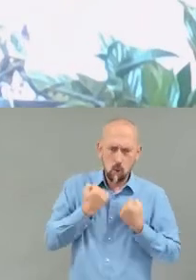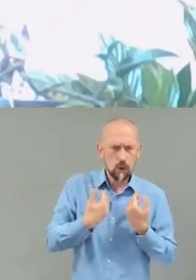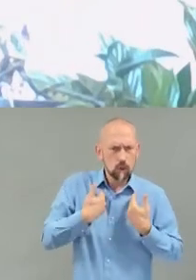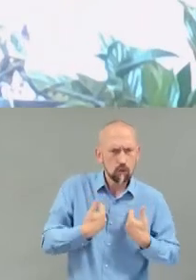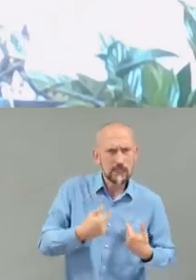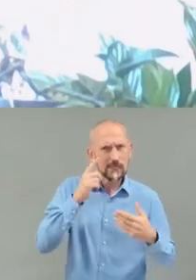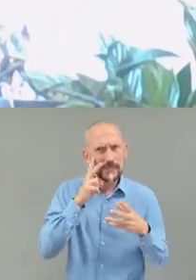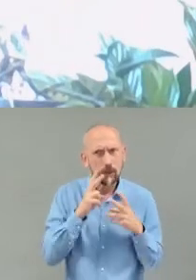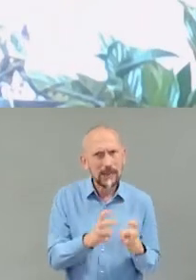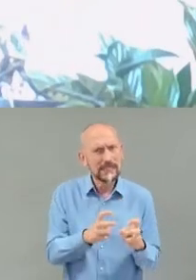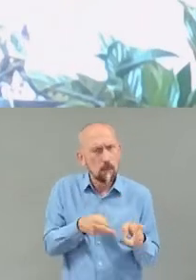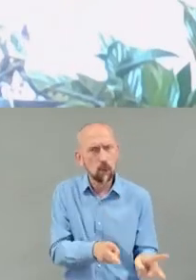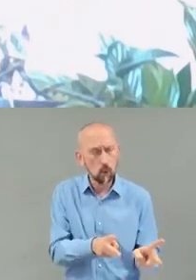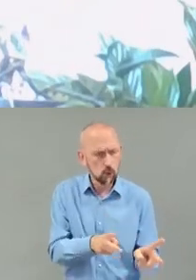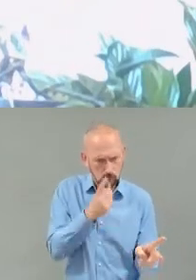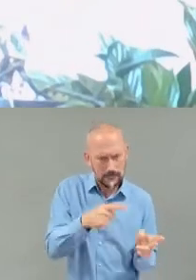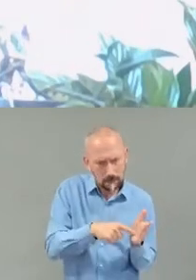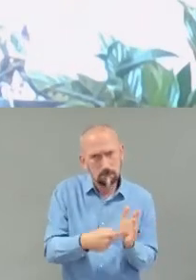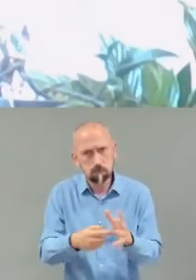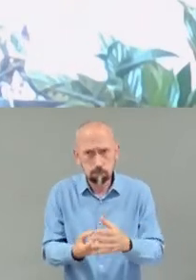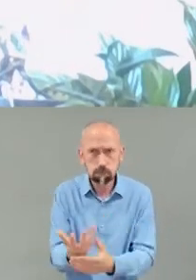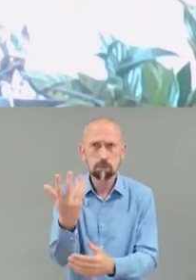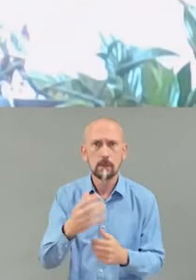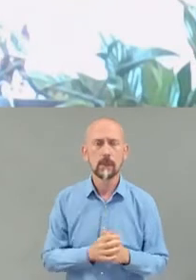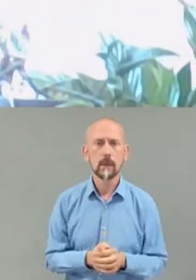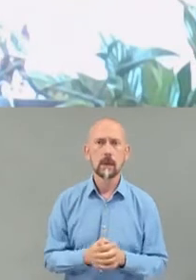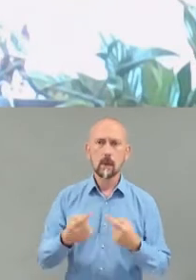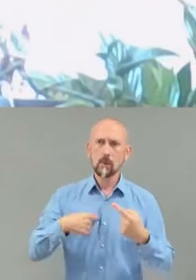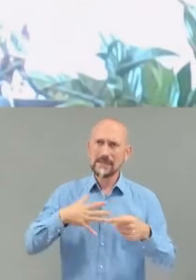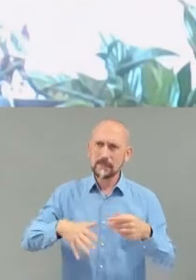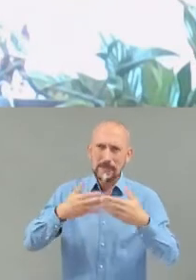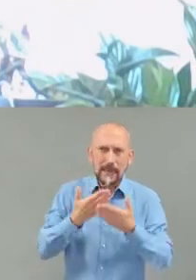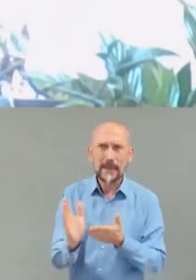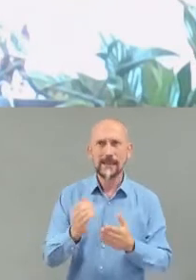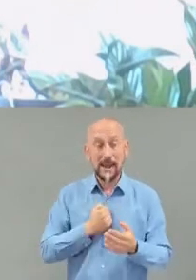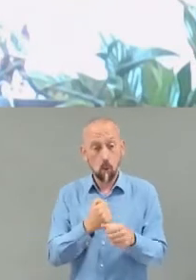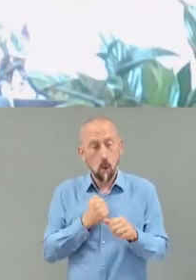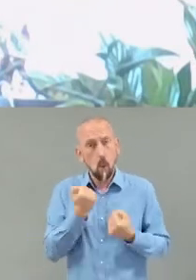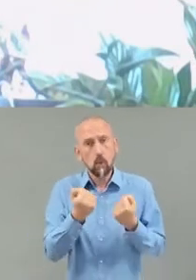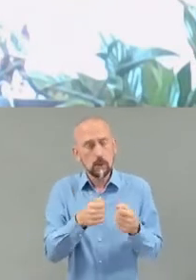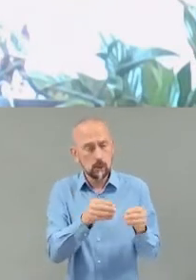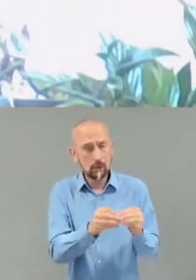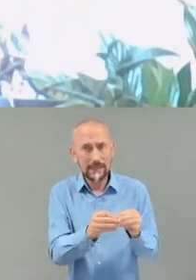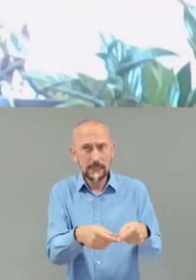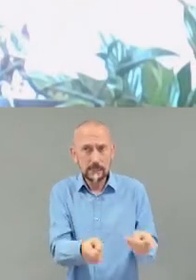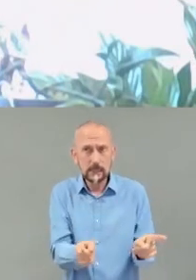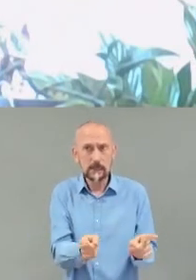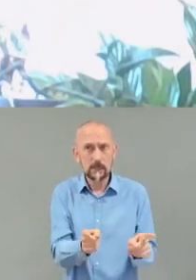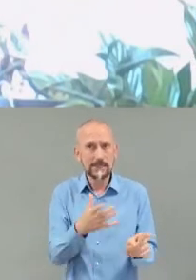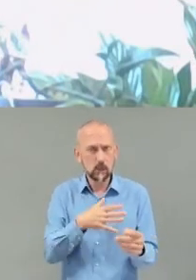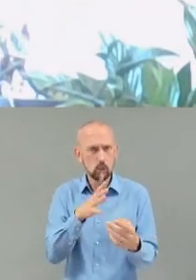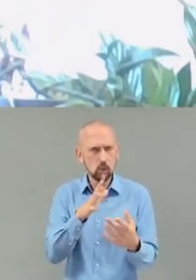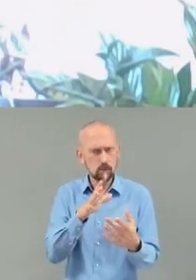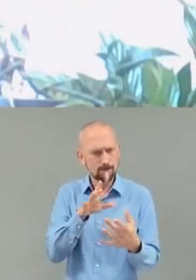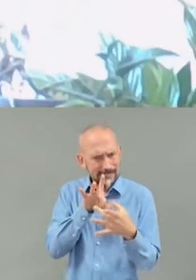been clear that to better support our trainees' prioritised engagement with difference and diversity learning, we as